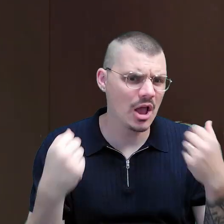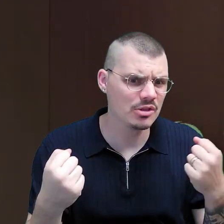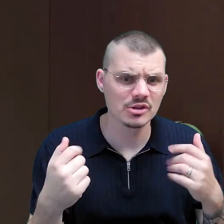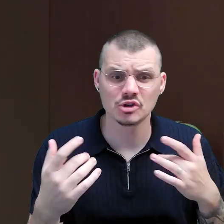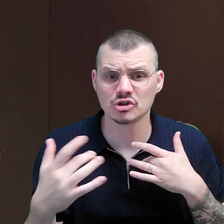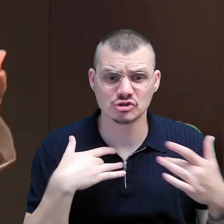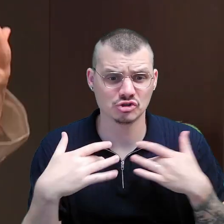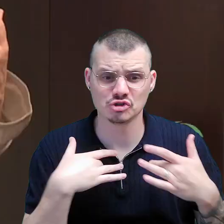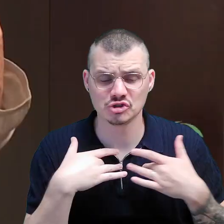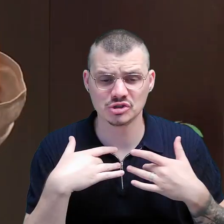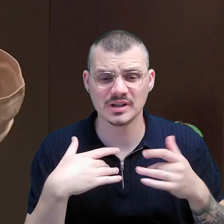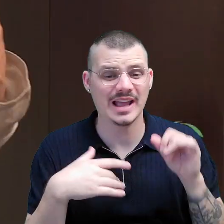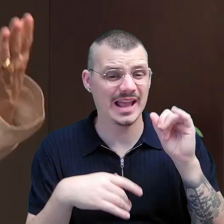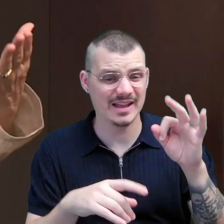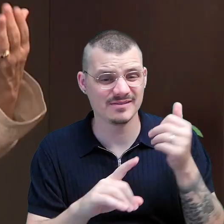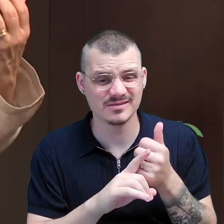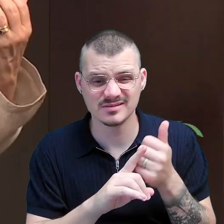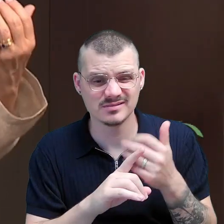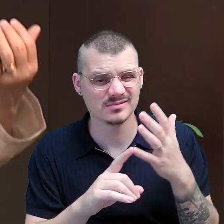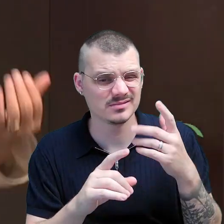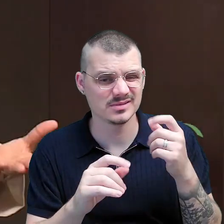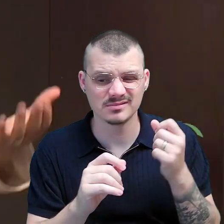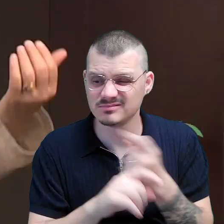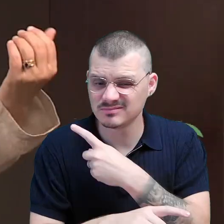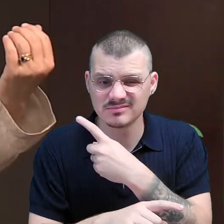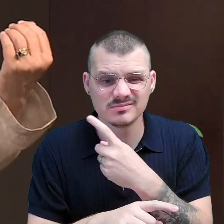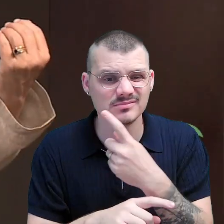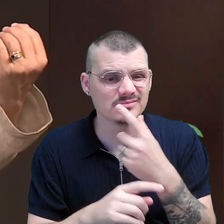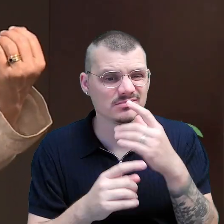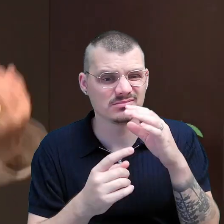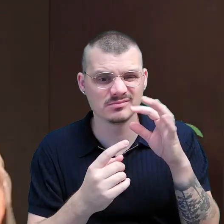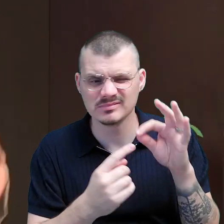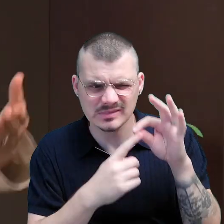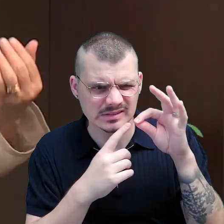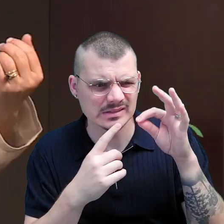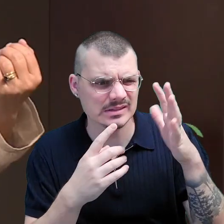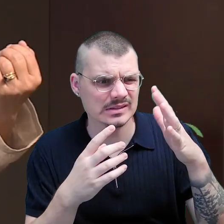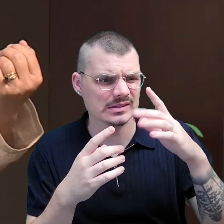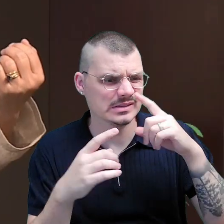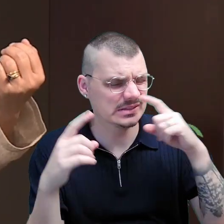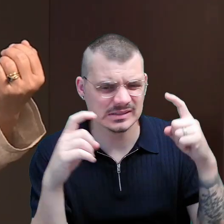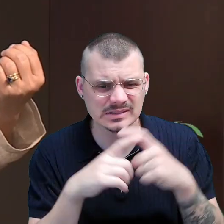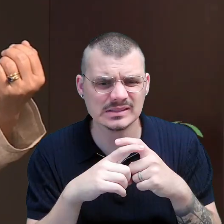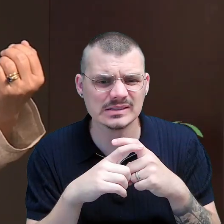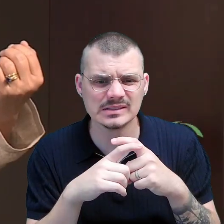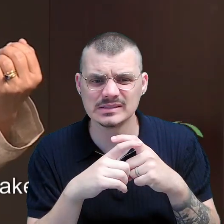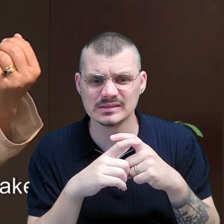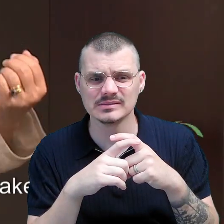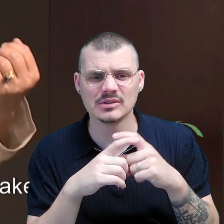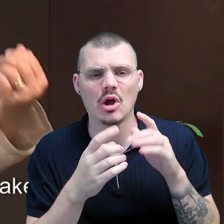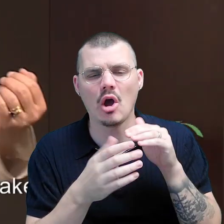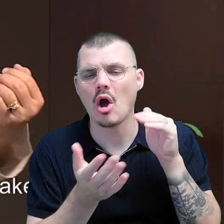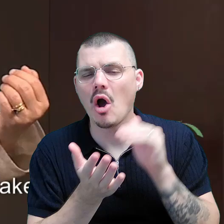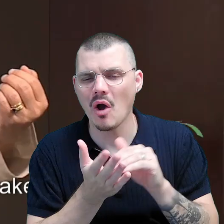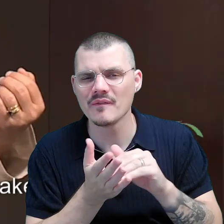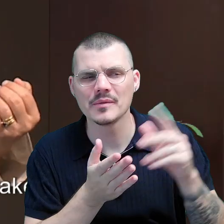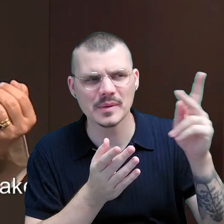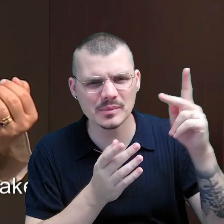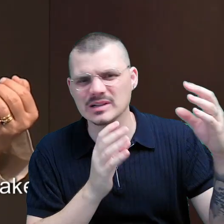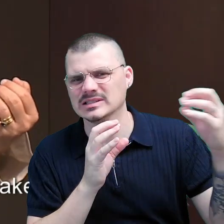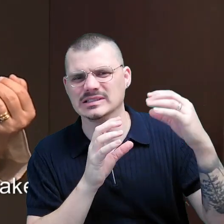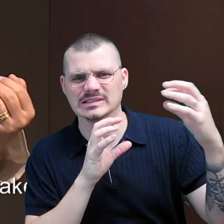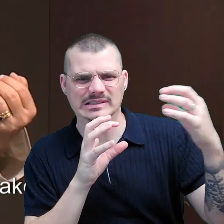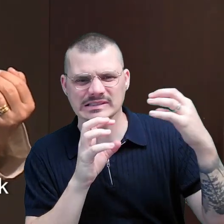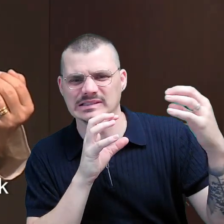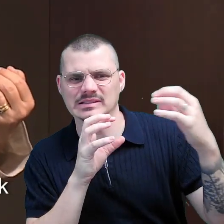if it's the least bit unusual, exotic, complicated, there's often pushback because